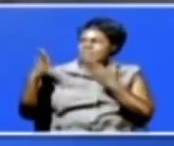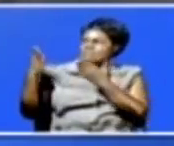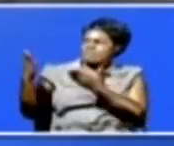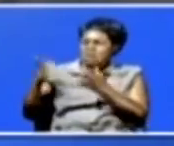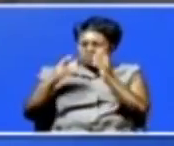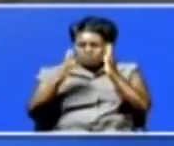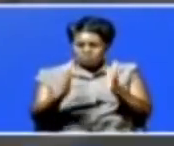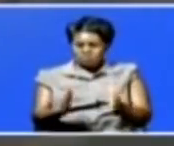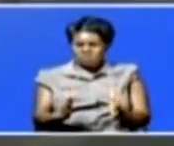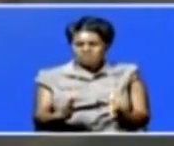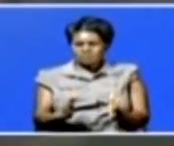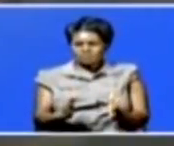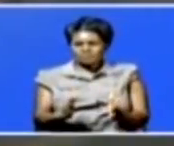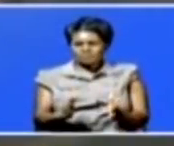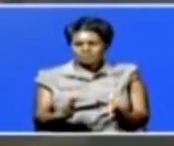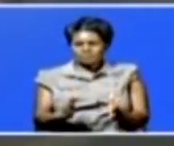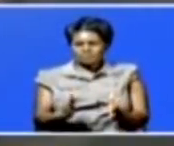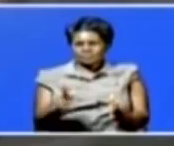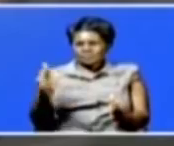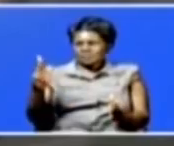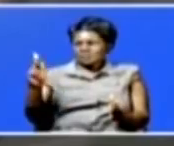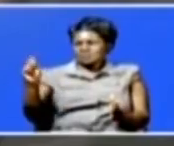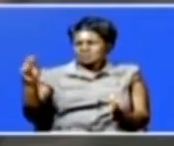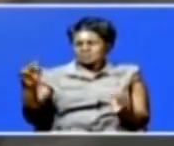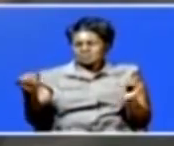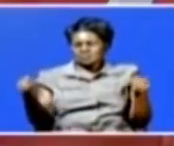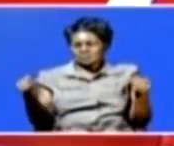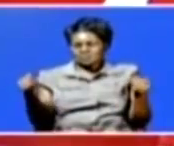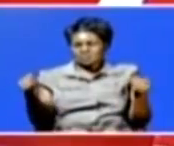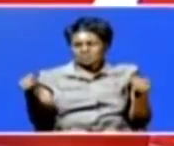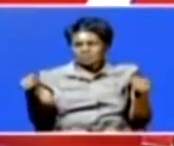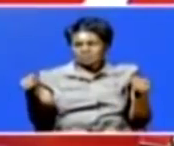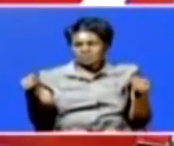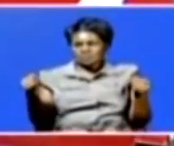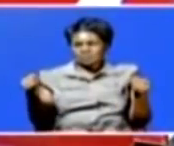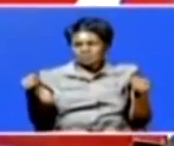Brian Obuya, KTN News.